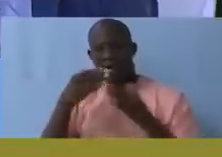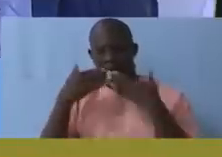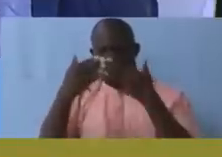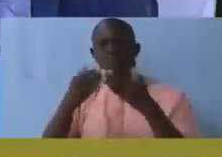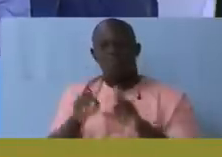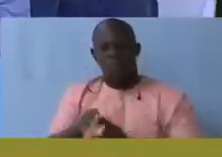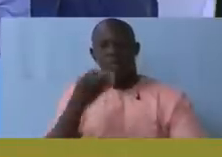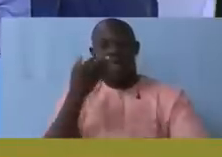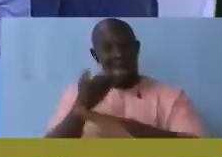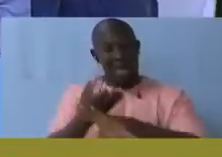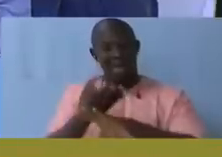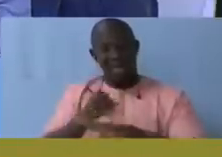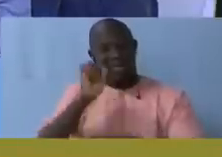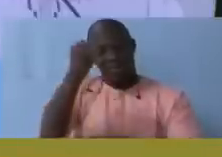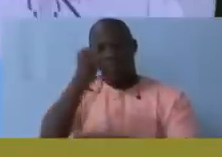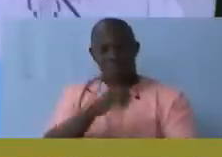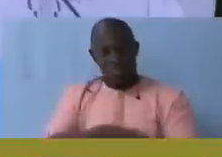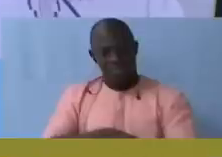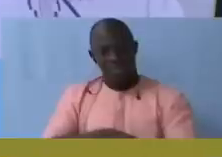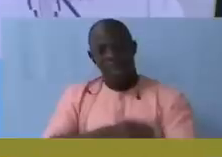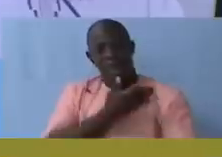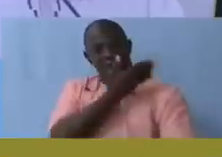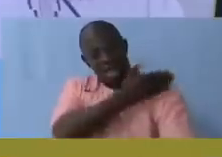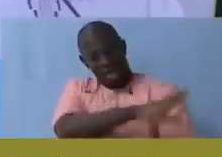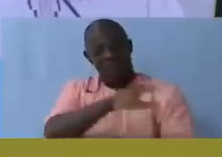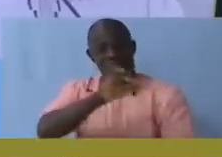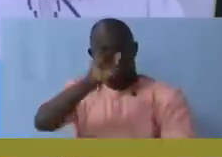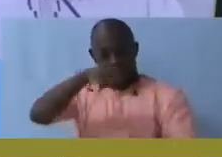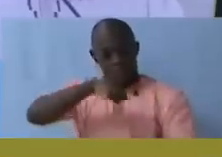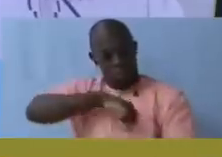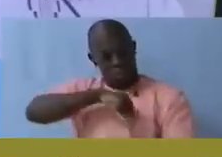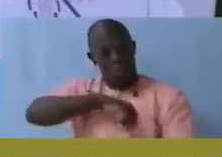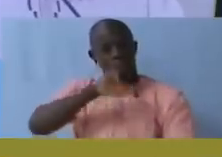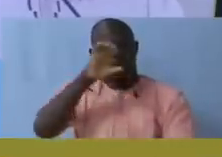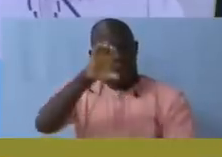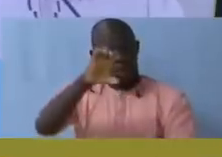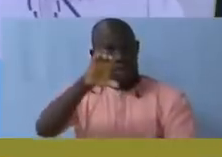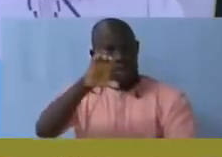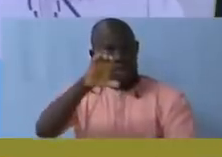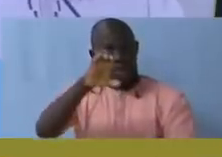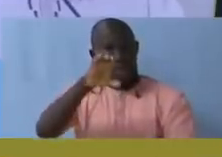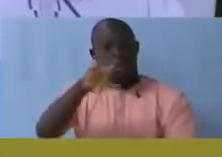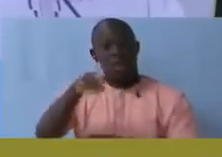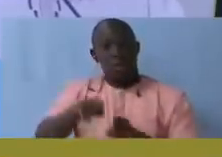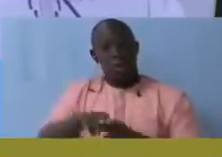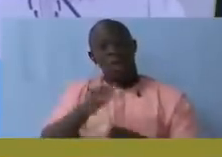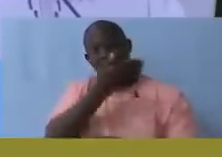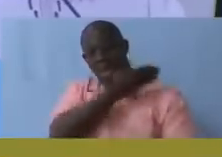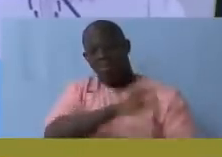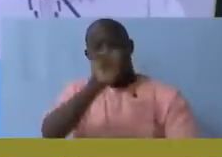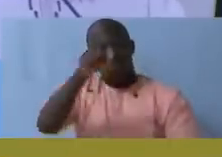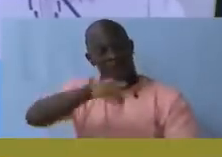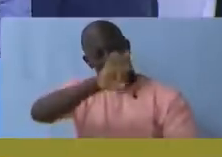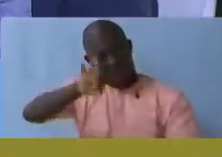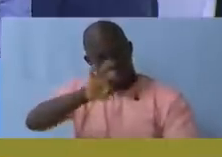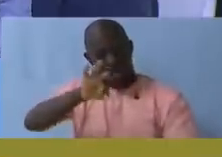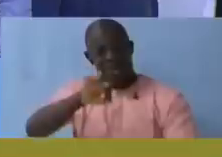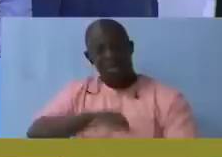It's hard to leave your country, leave your family, leave your profession,